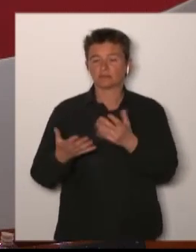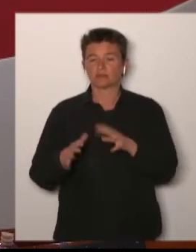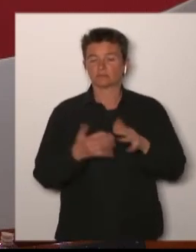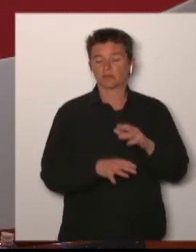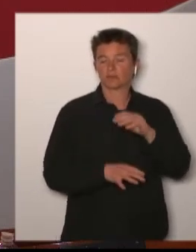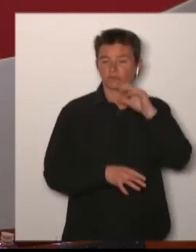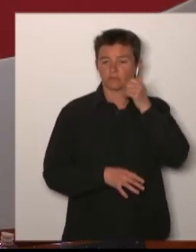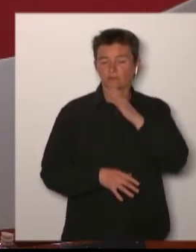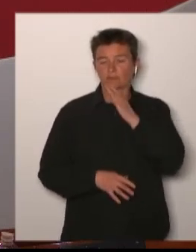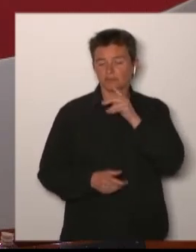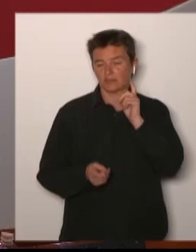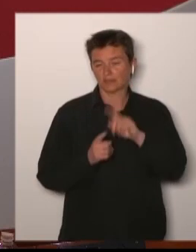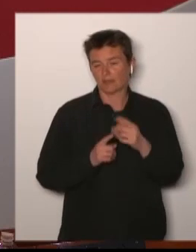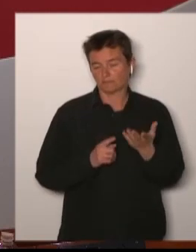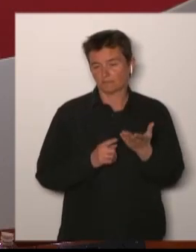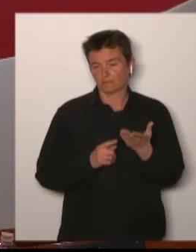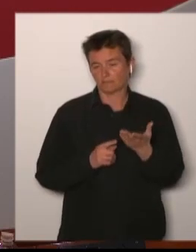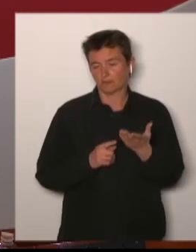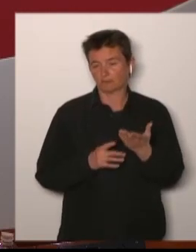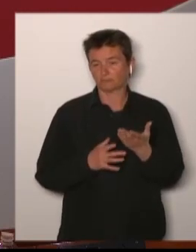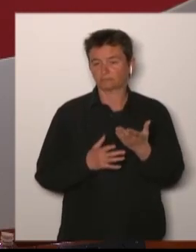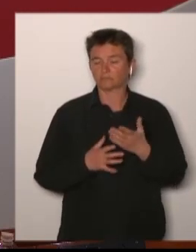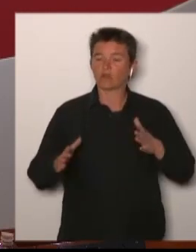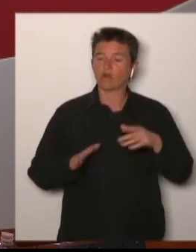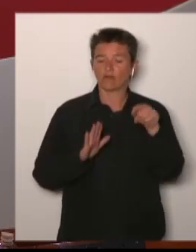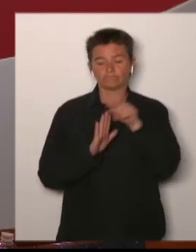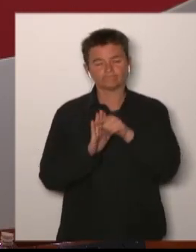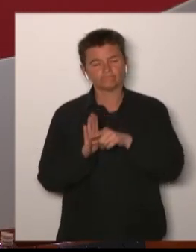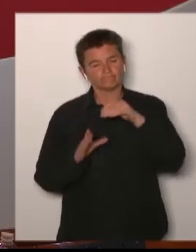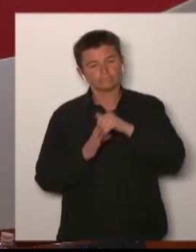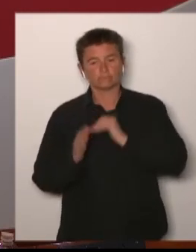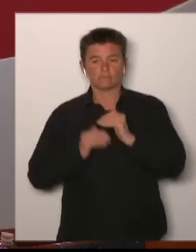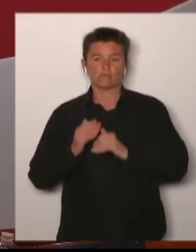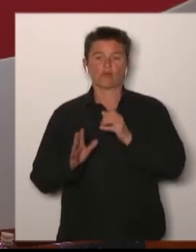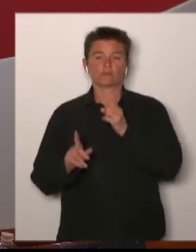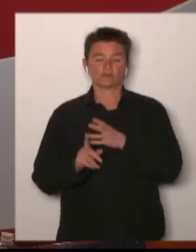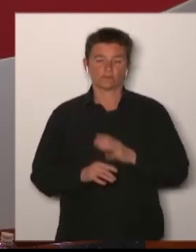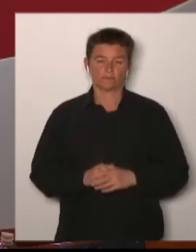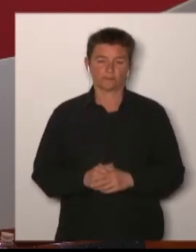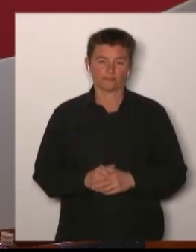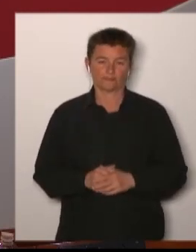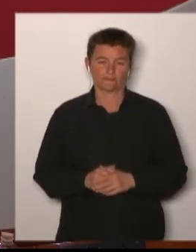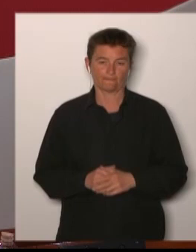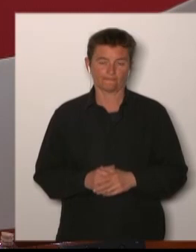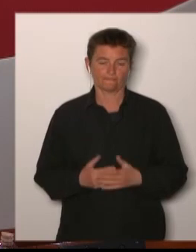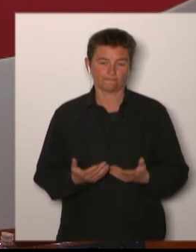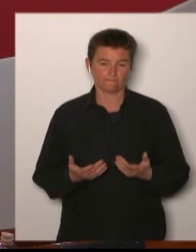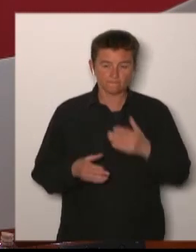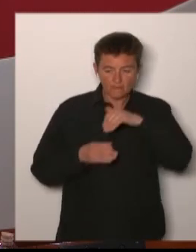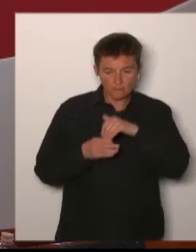plan and of the mission, and see what might be put with this comprehensive center, with